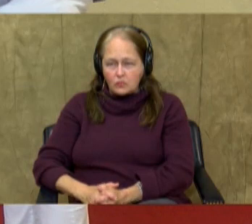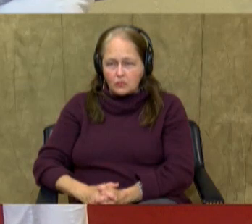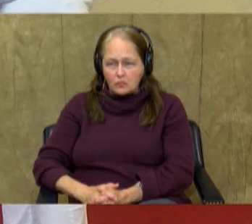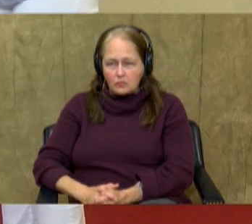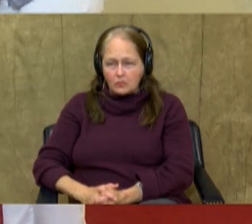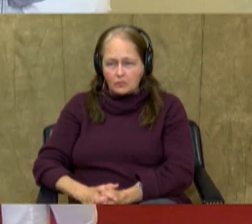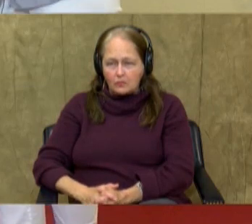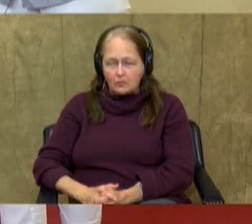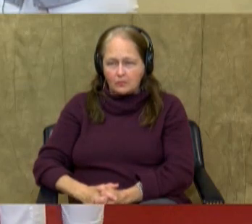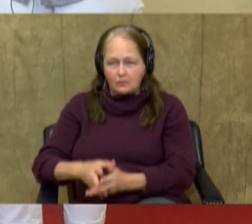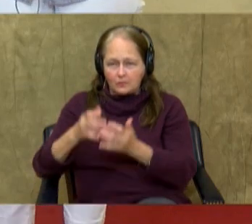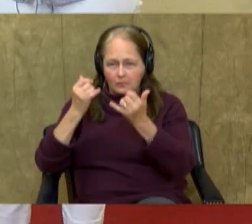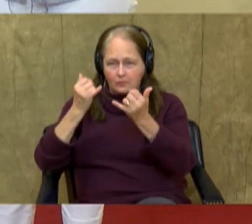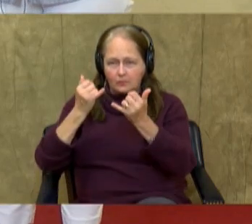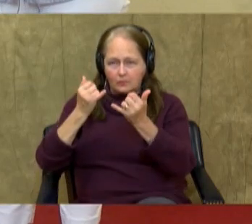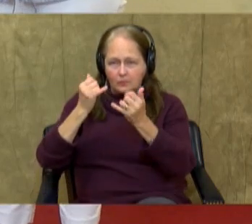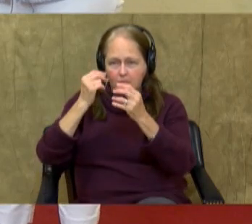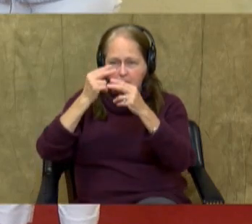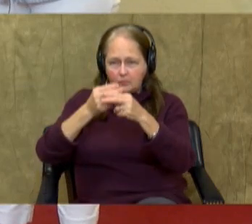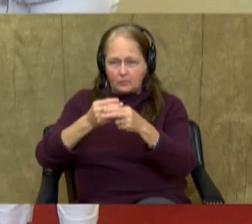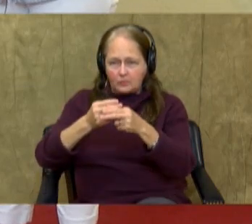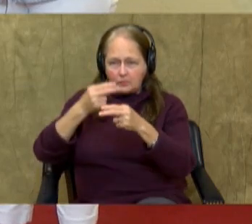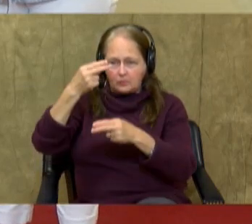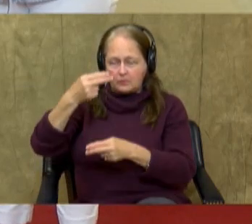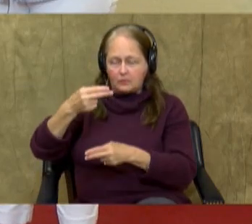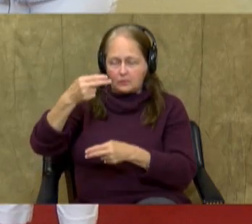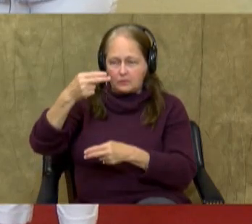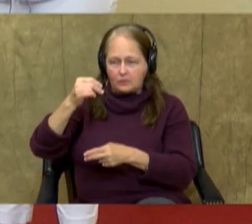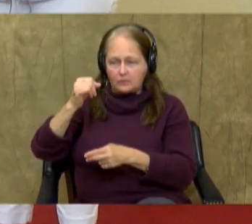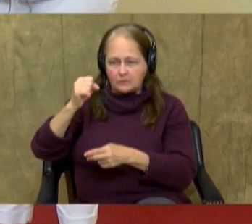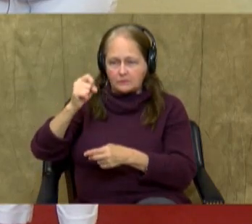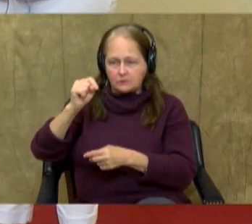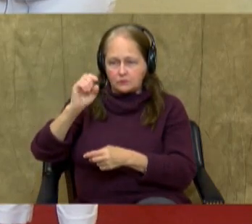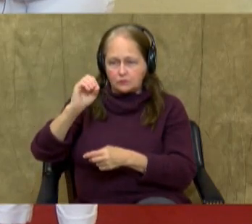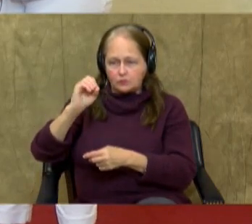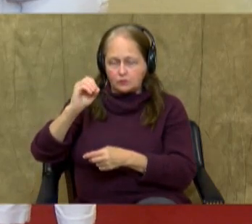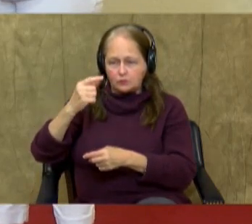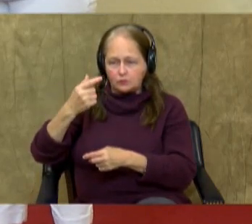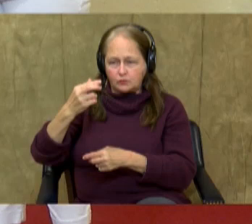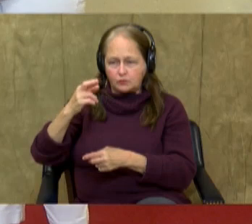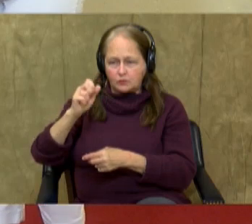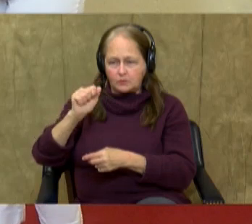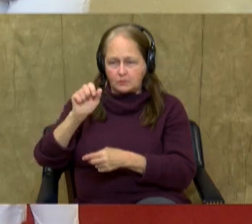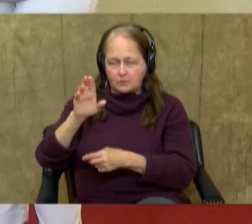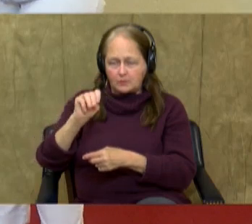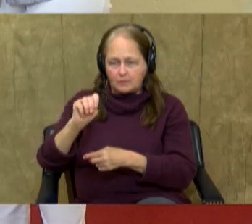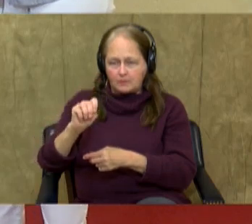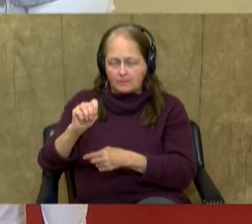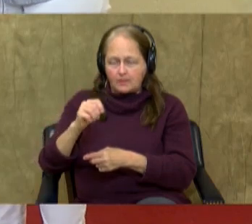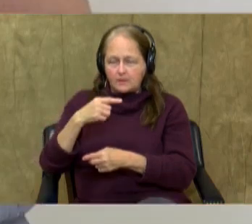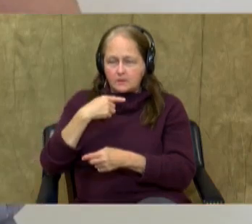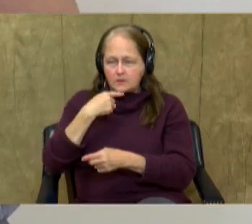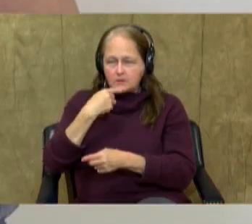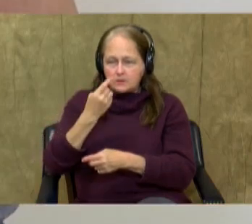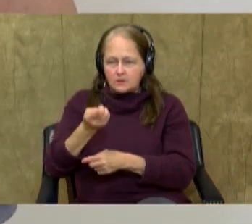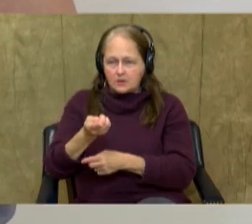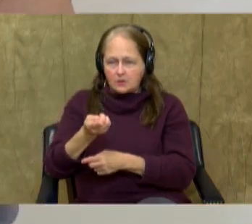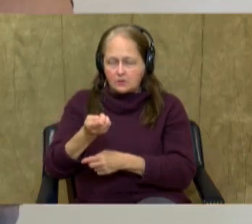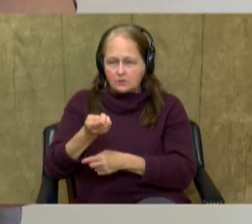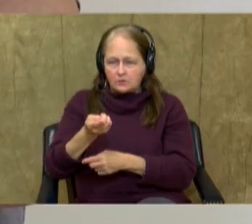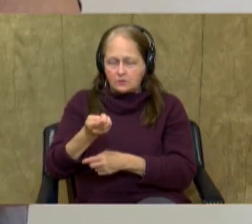Okay, now we're going to go to what's known as a histogram. A histogram